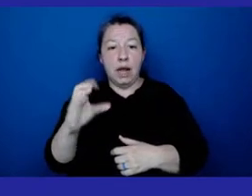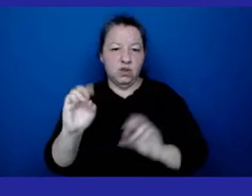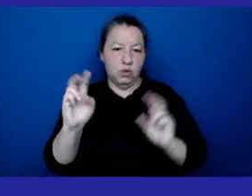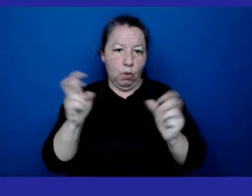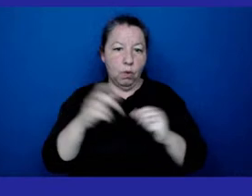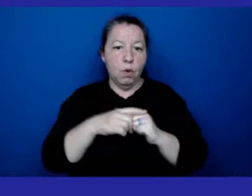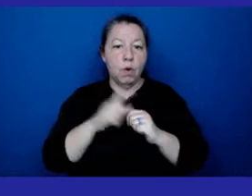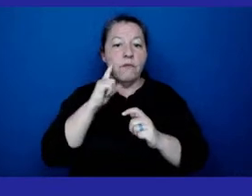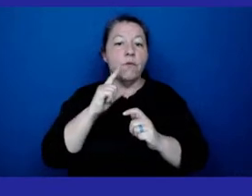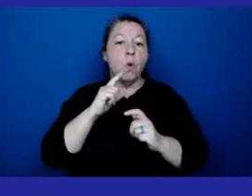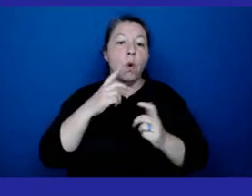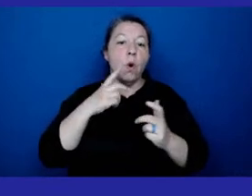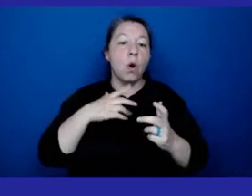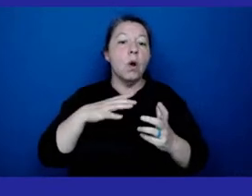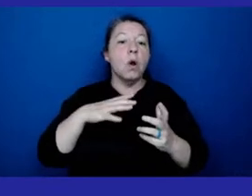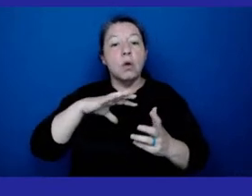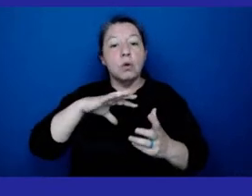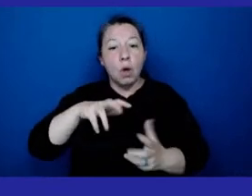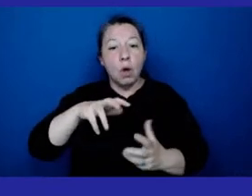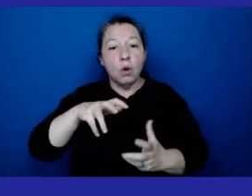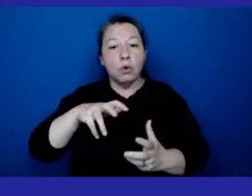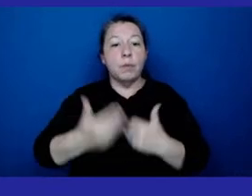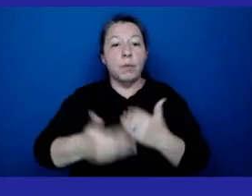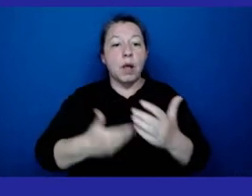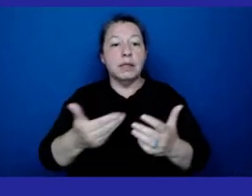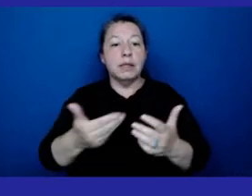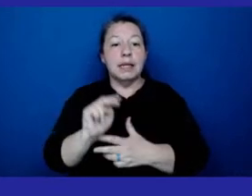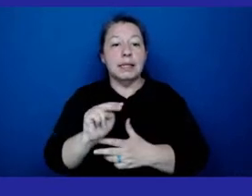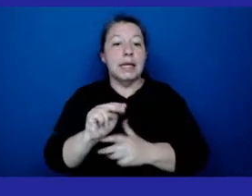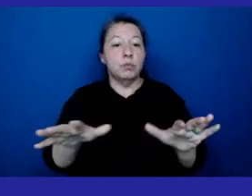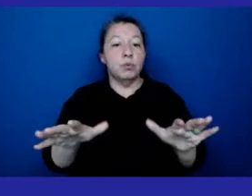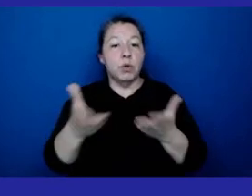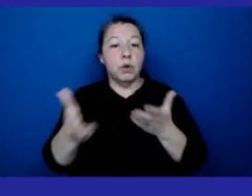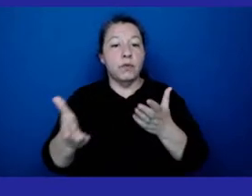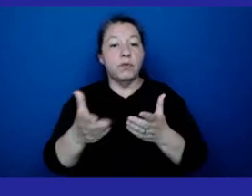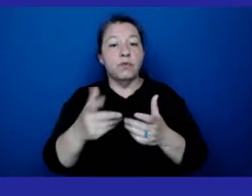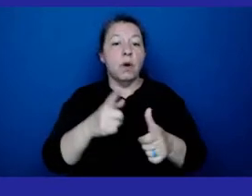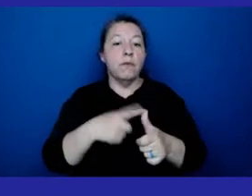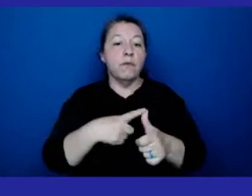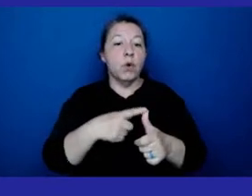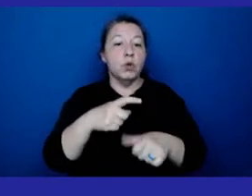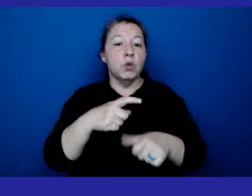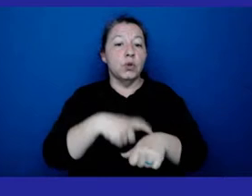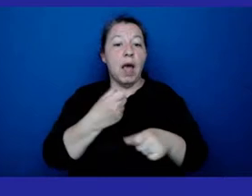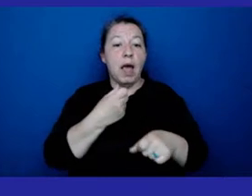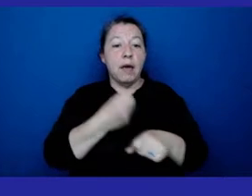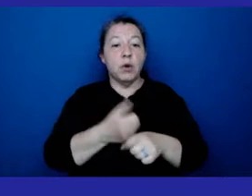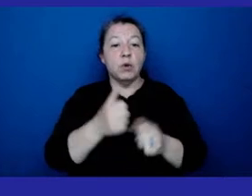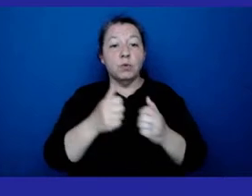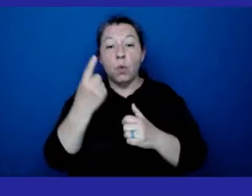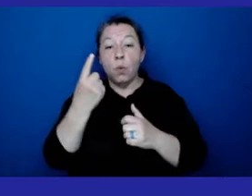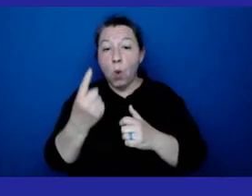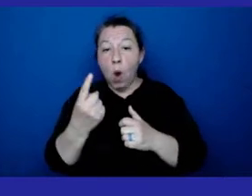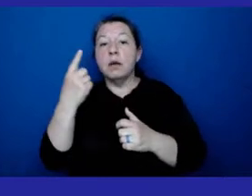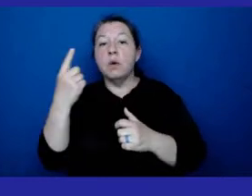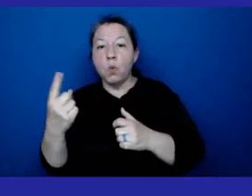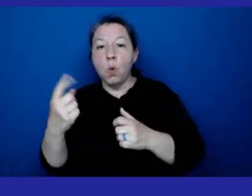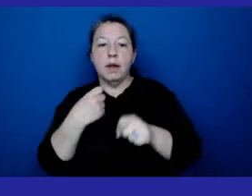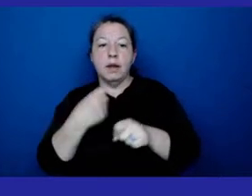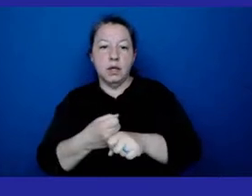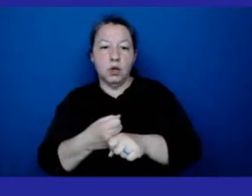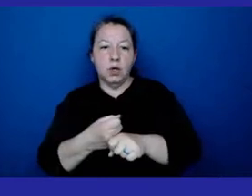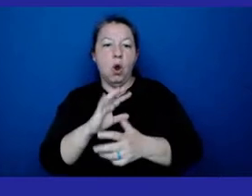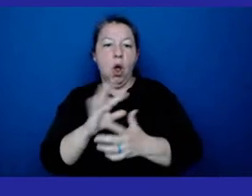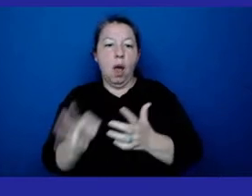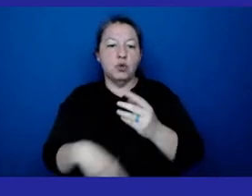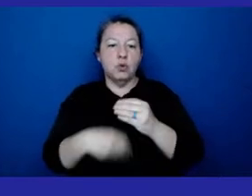processing and linen distribution services for an initial term of 5 years with 1 one-year option solely exercisable by the system in